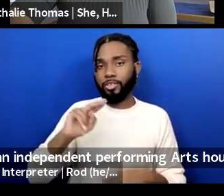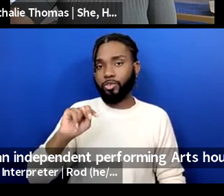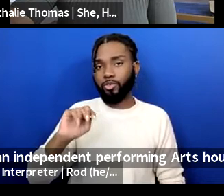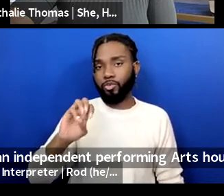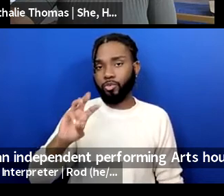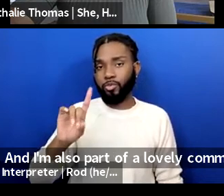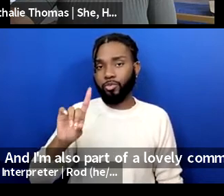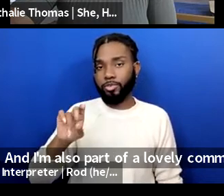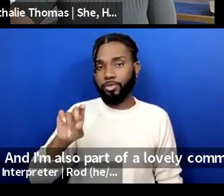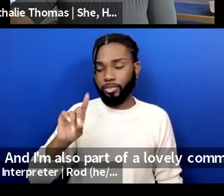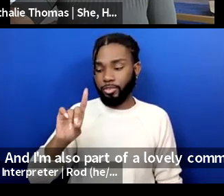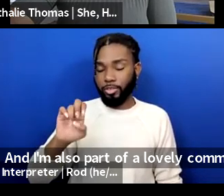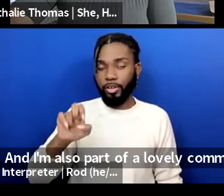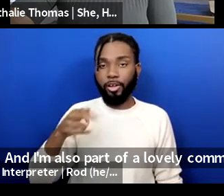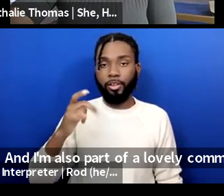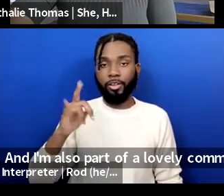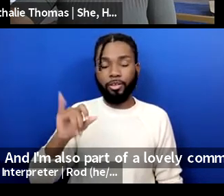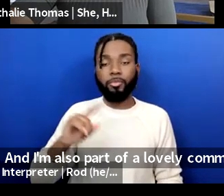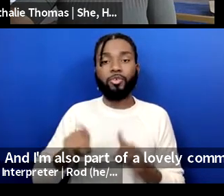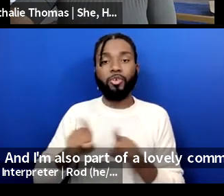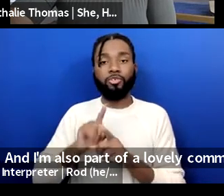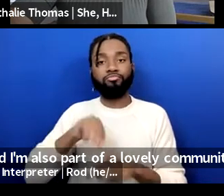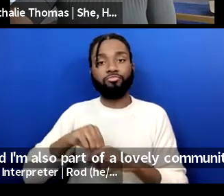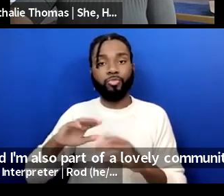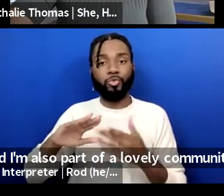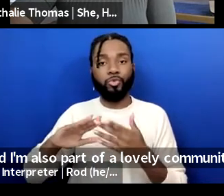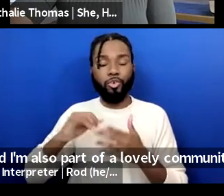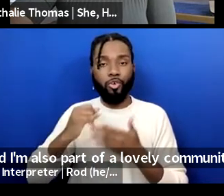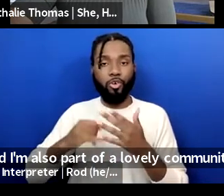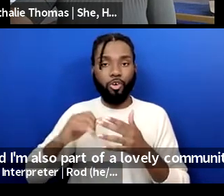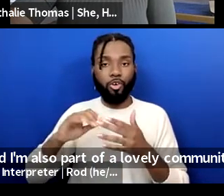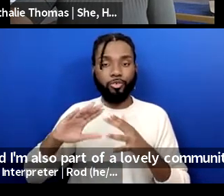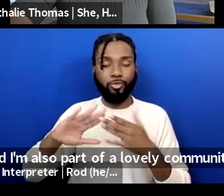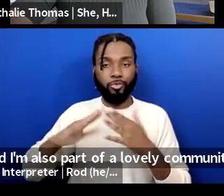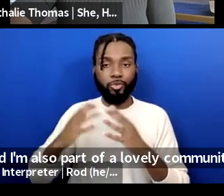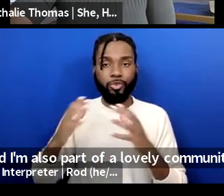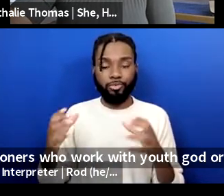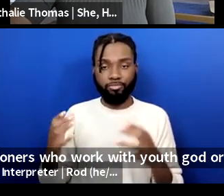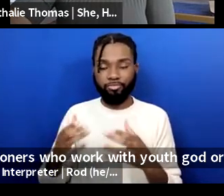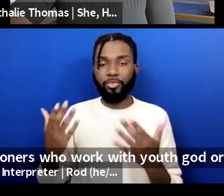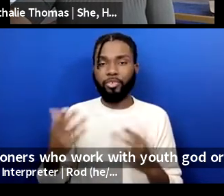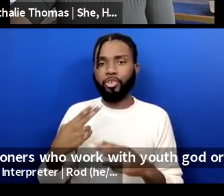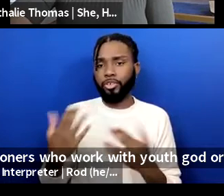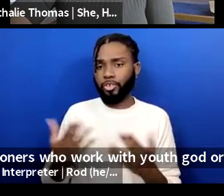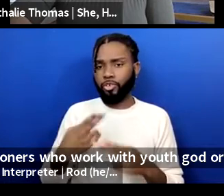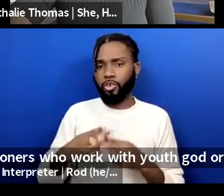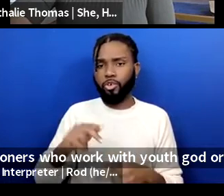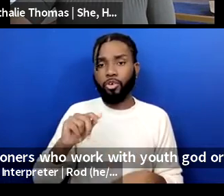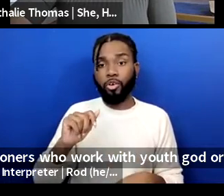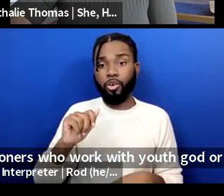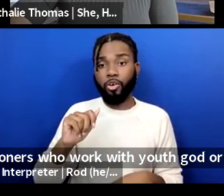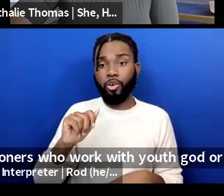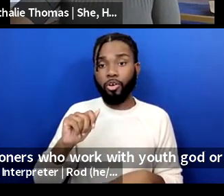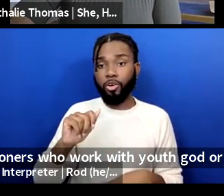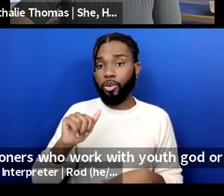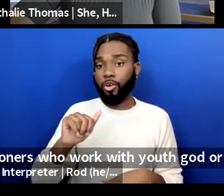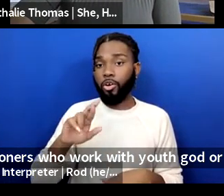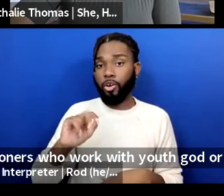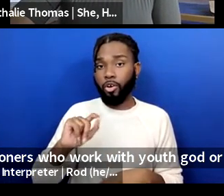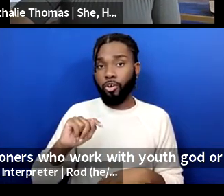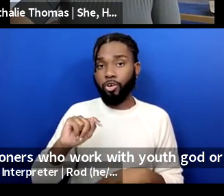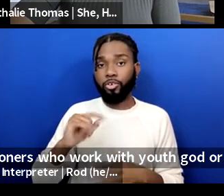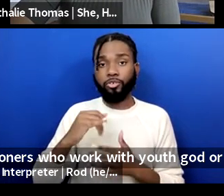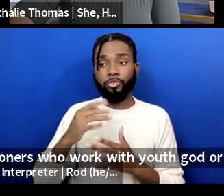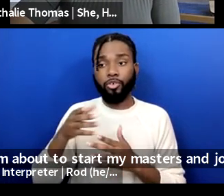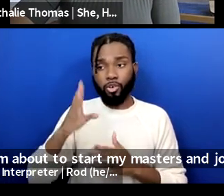lovely community of arts-based practitioners who work with youth called Agaz Theatre. I am about to start my